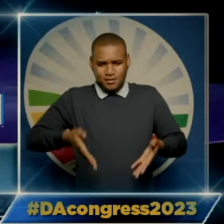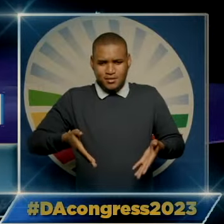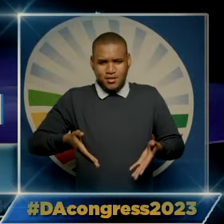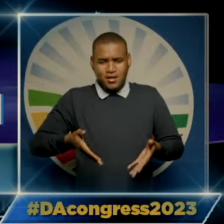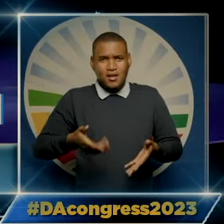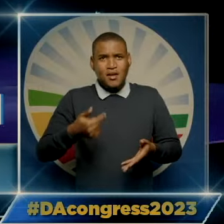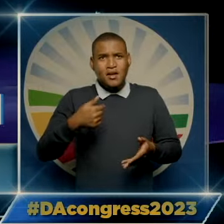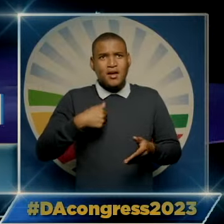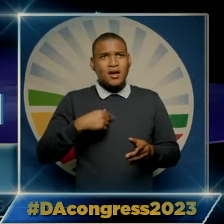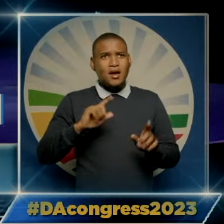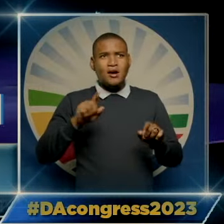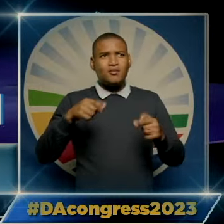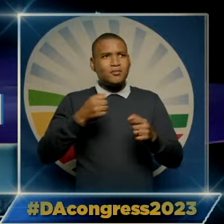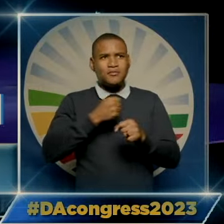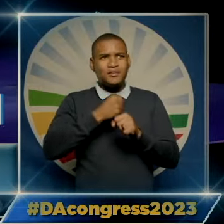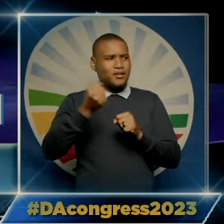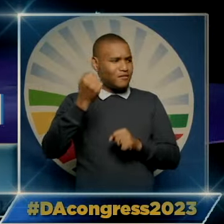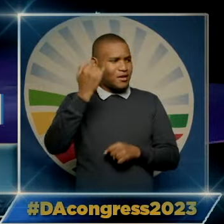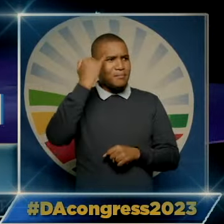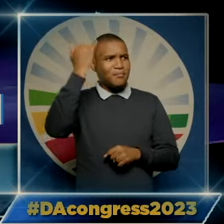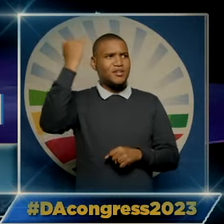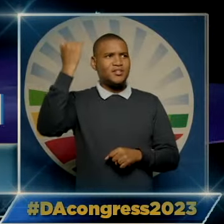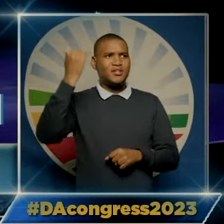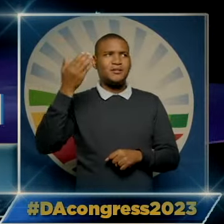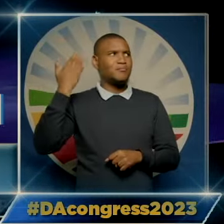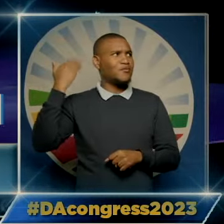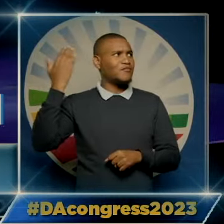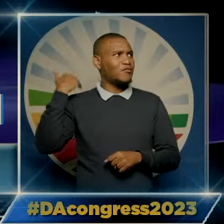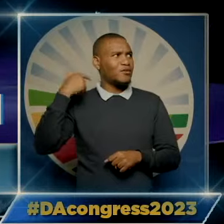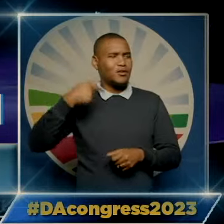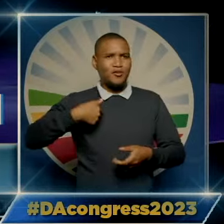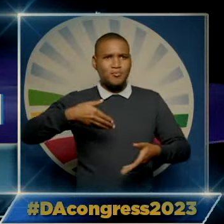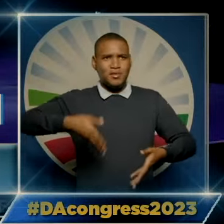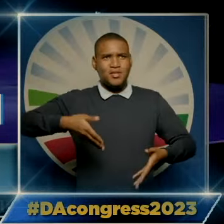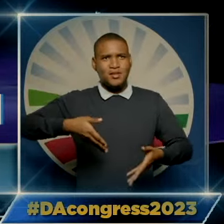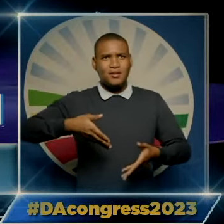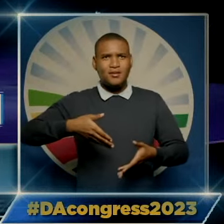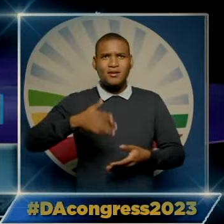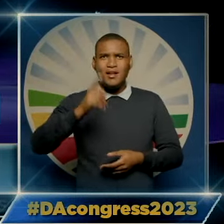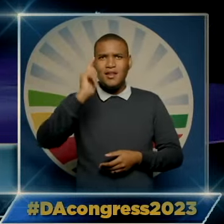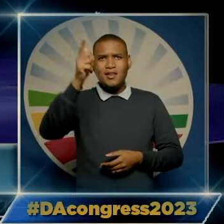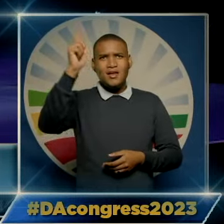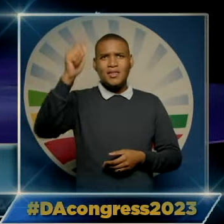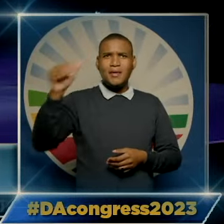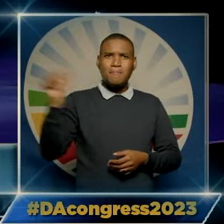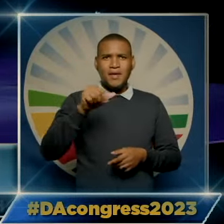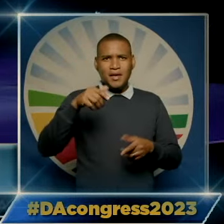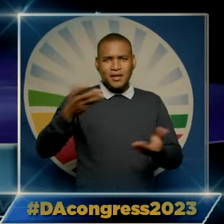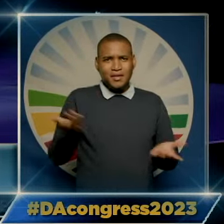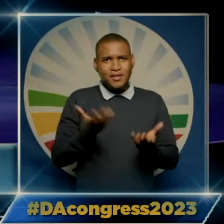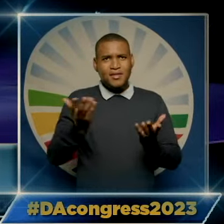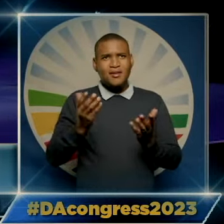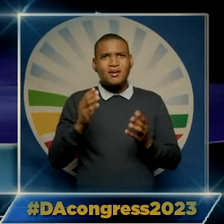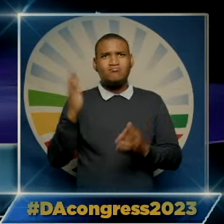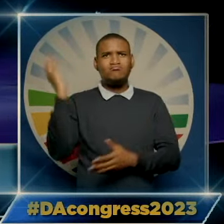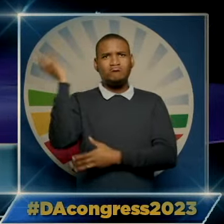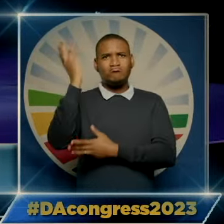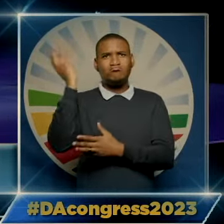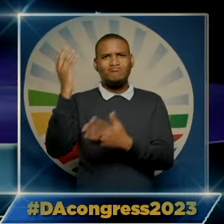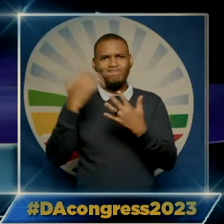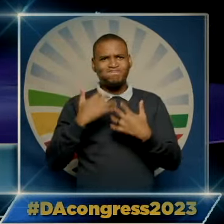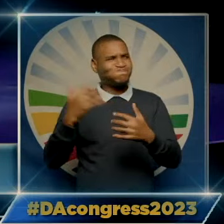I could never have imagined then that I would be back here one day, speaking to a packed Federal